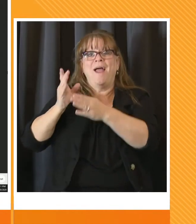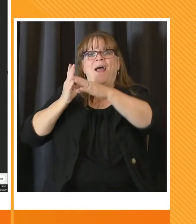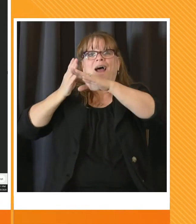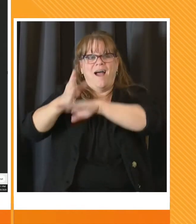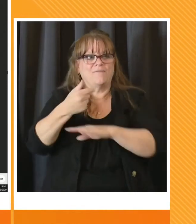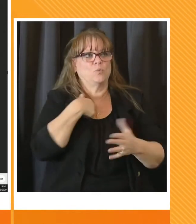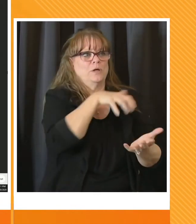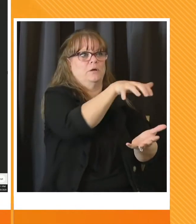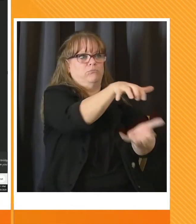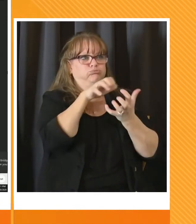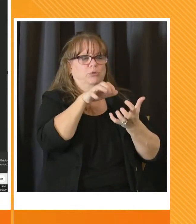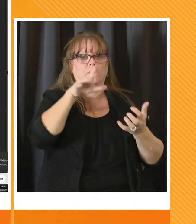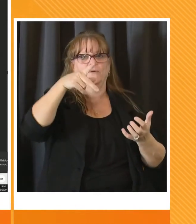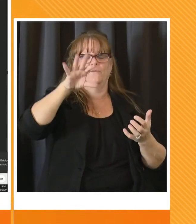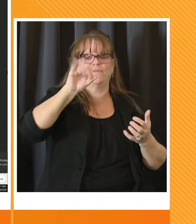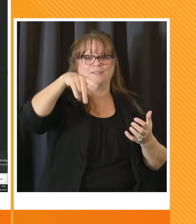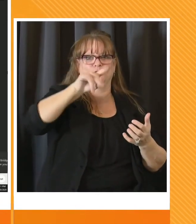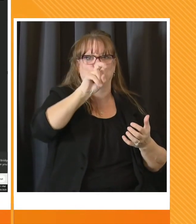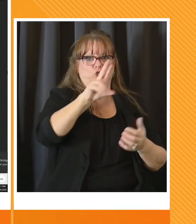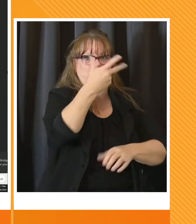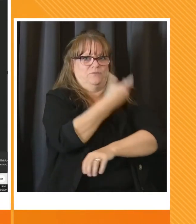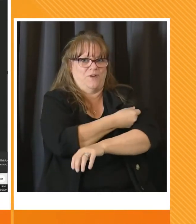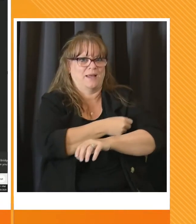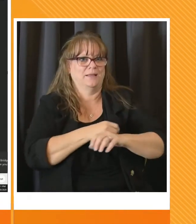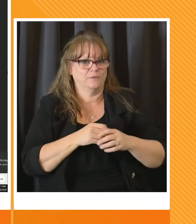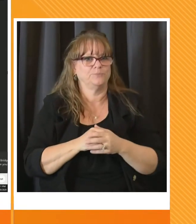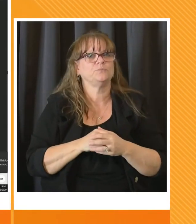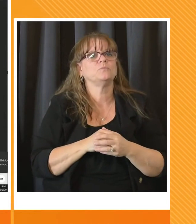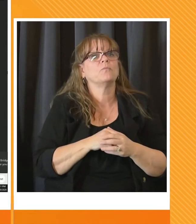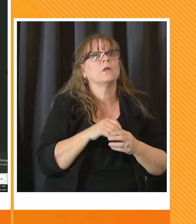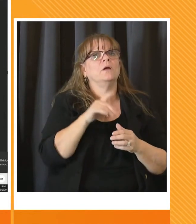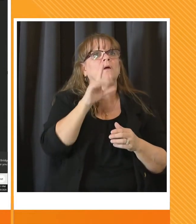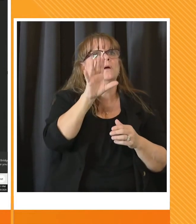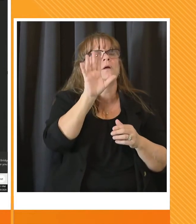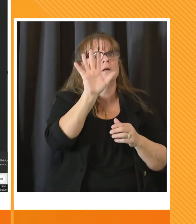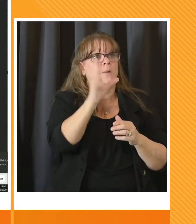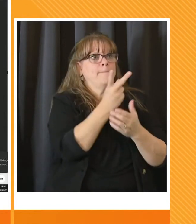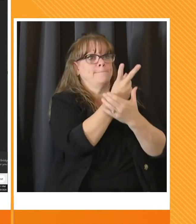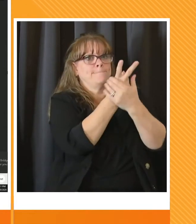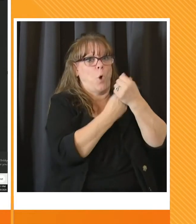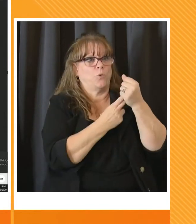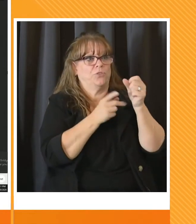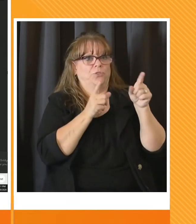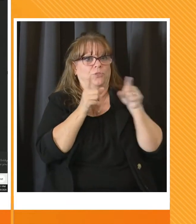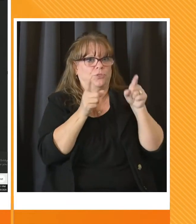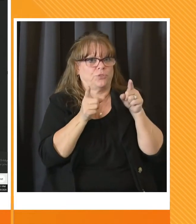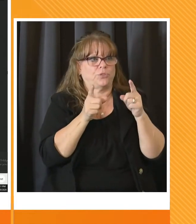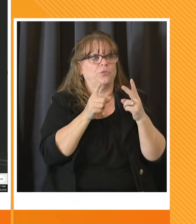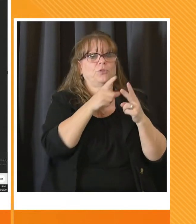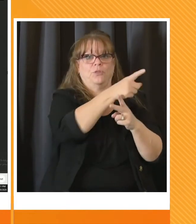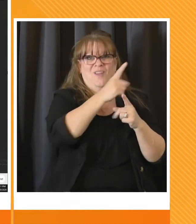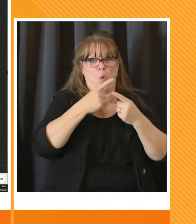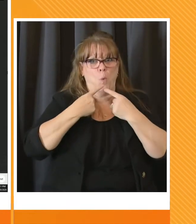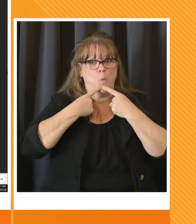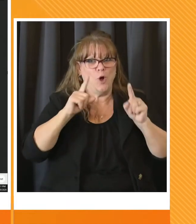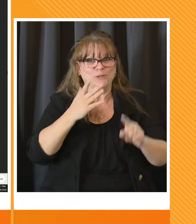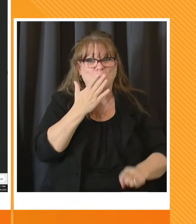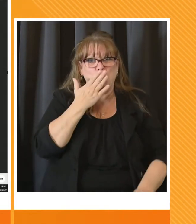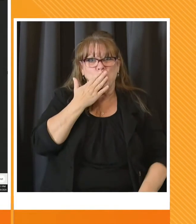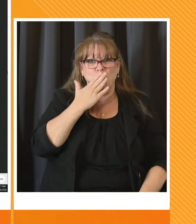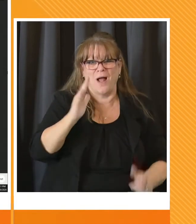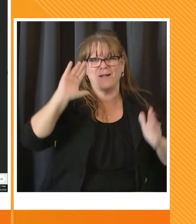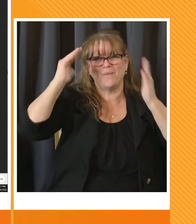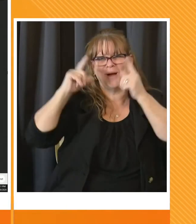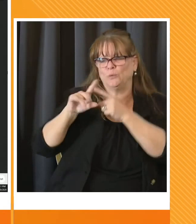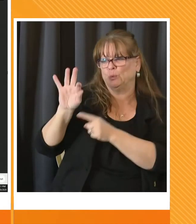vaccines are more effective than the flu vaccine and have an efficacy that is comparable to the measles component of the MMR.